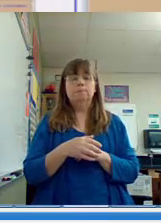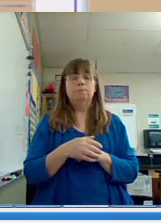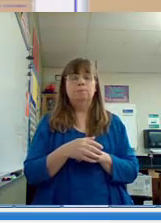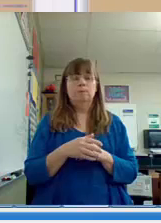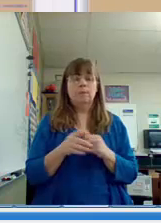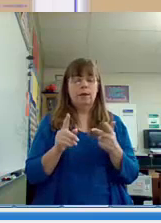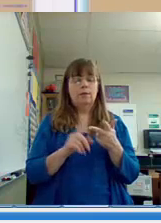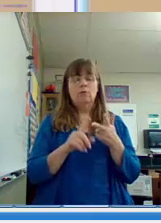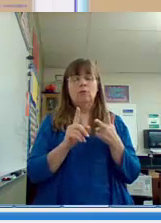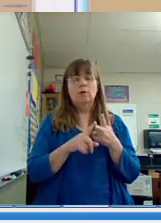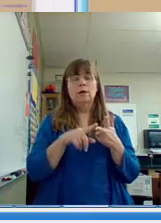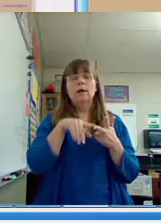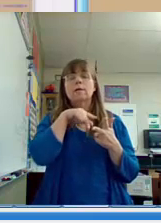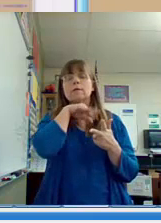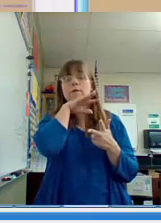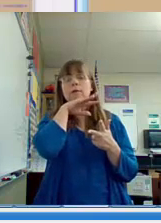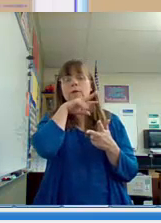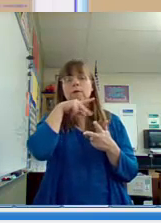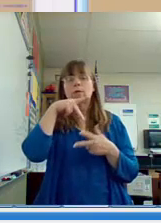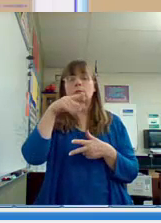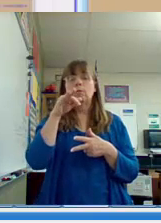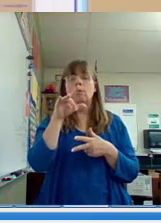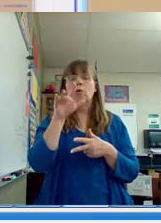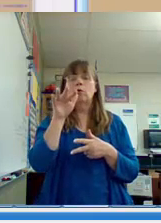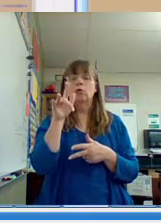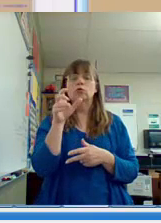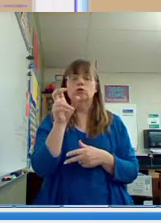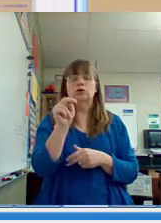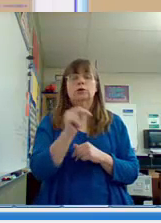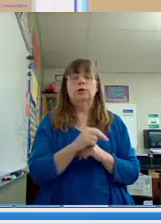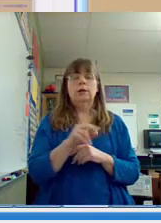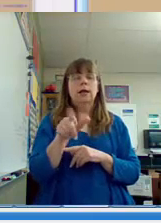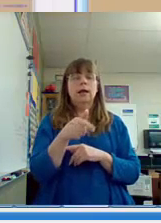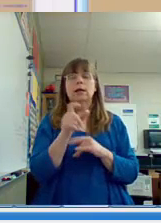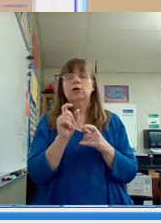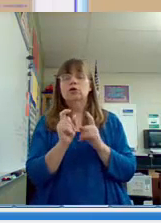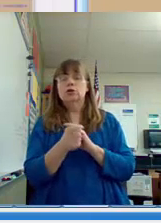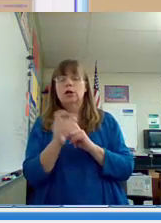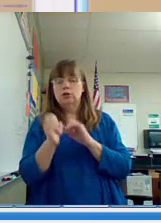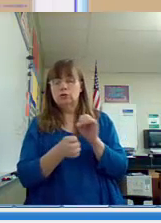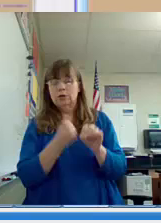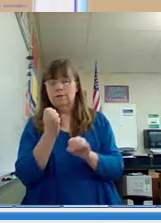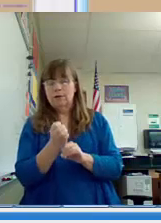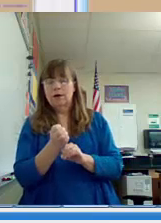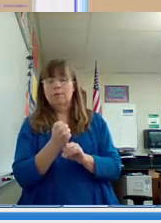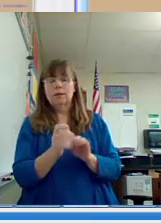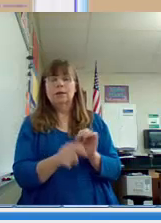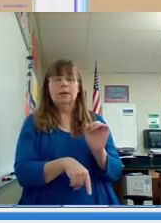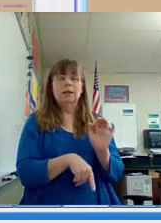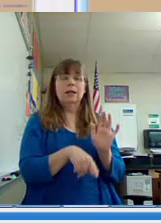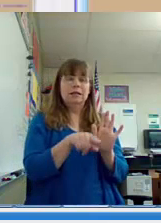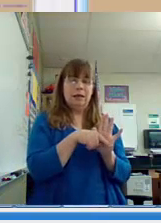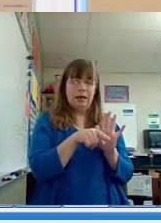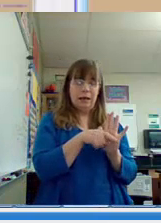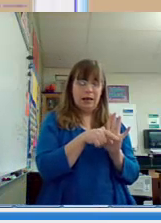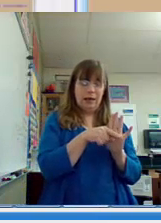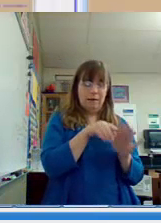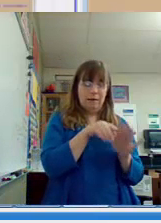And then the third one is pollution. And pollution is any change to the environment that has a negative effect on living things.